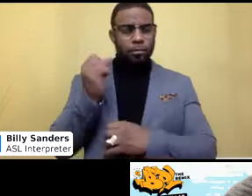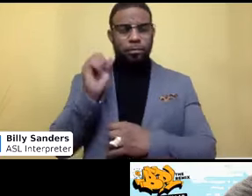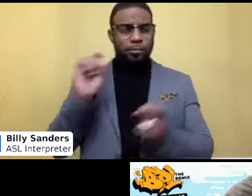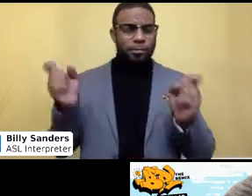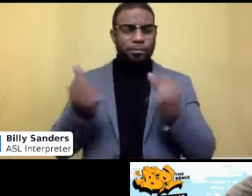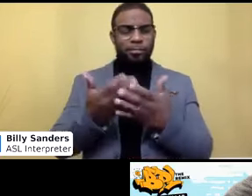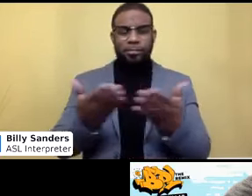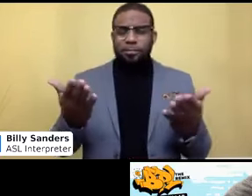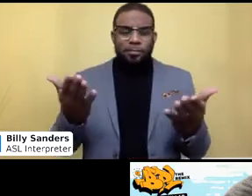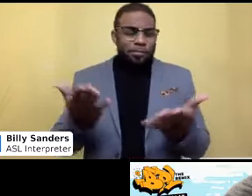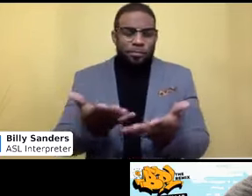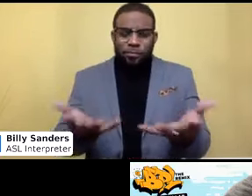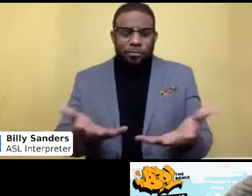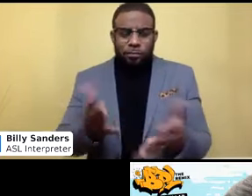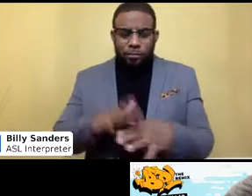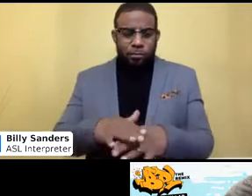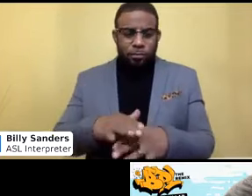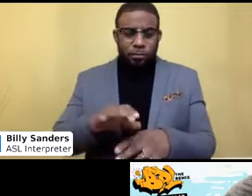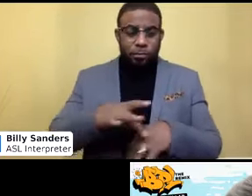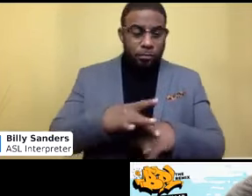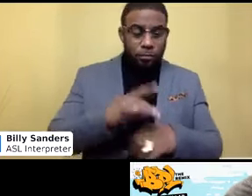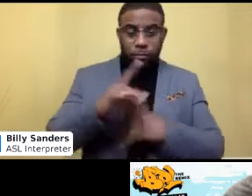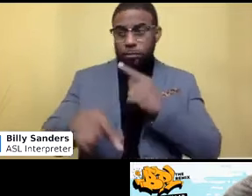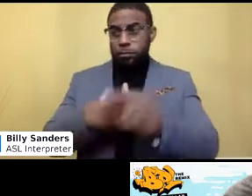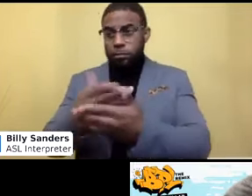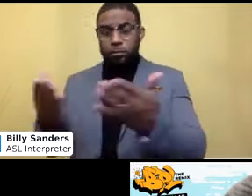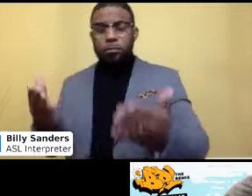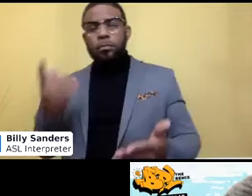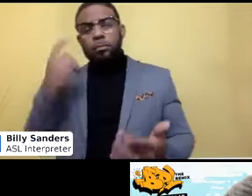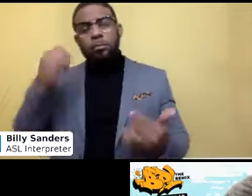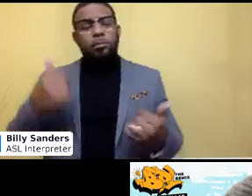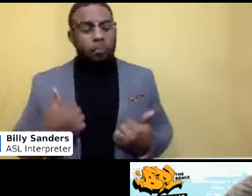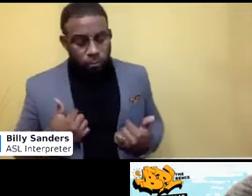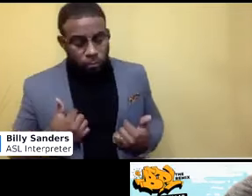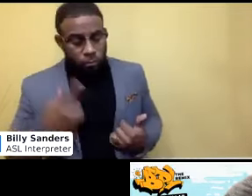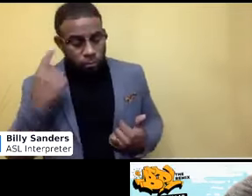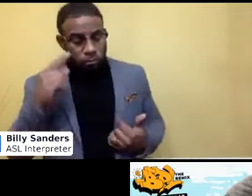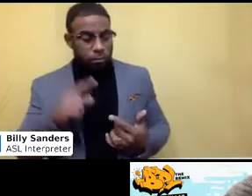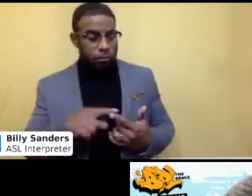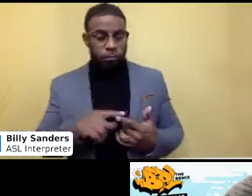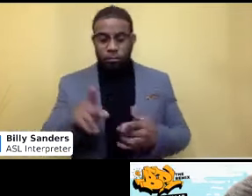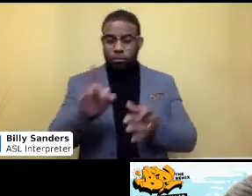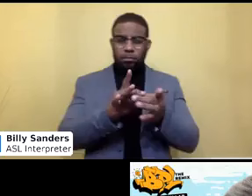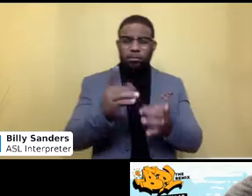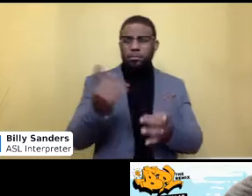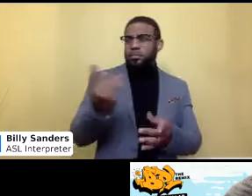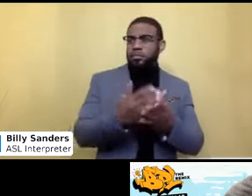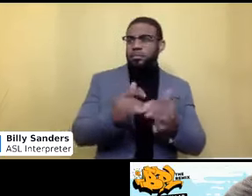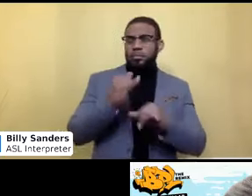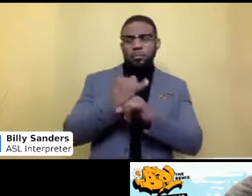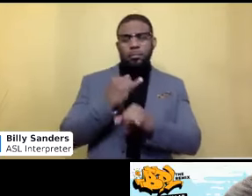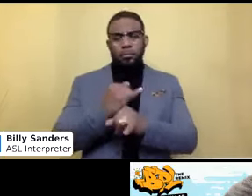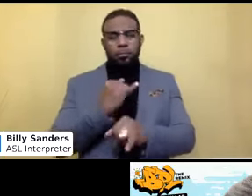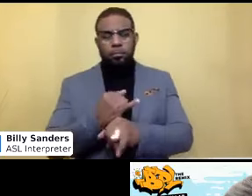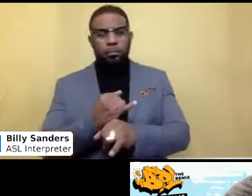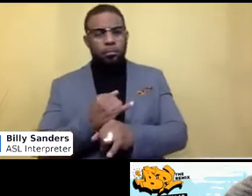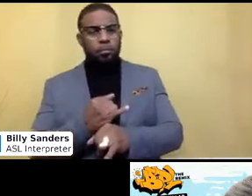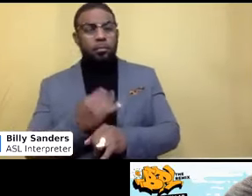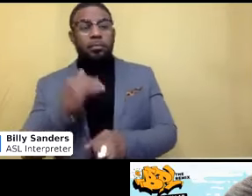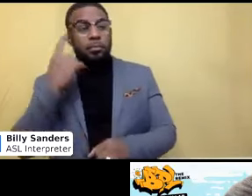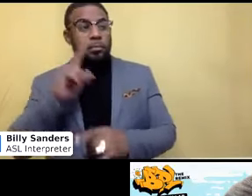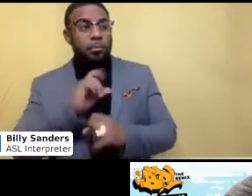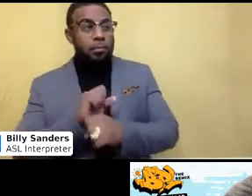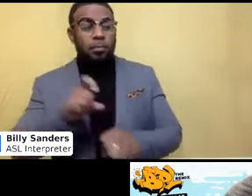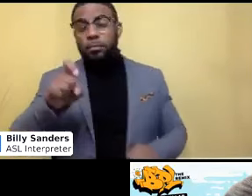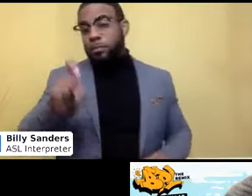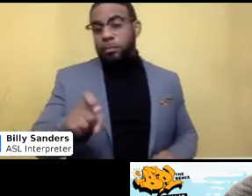lot of things on the continent and globally. Now, for me, in terms of you mentioned some of these institutions, and I think that we really have